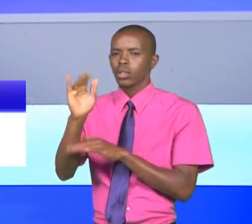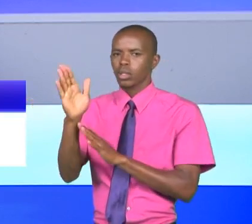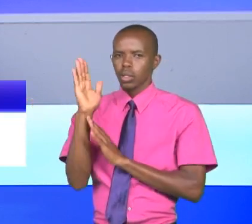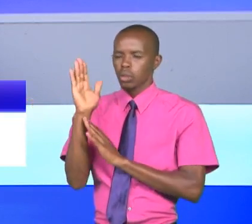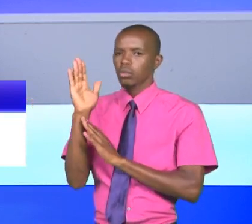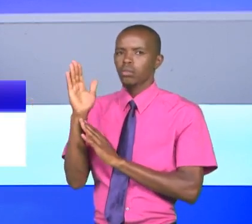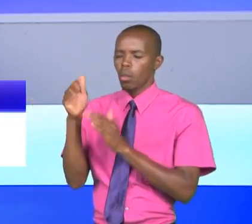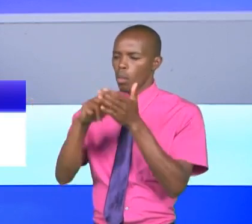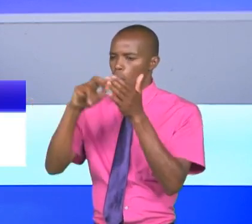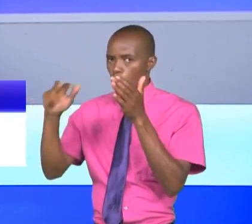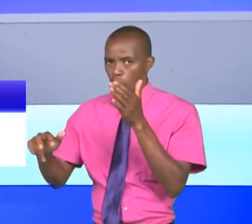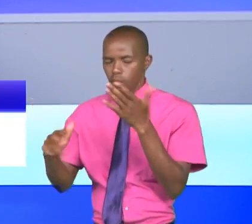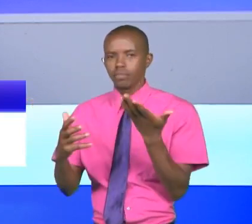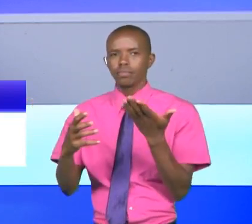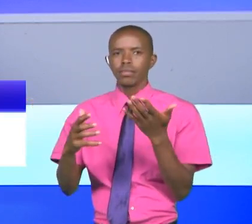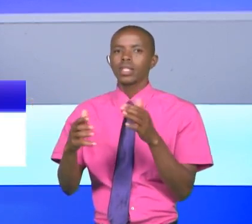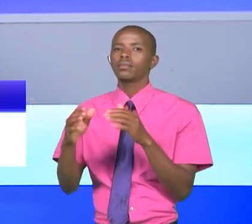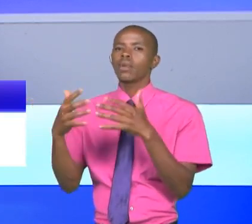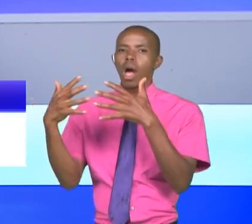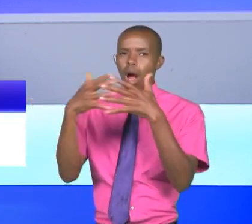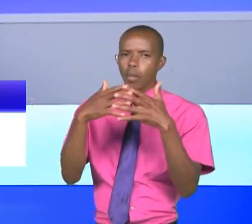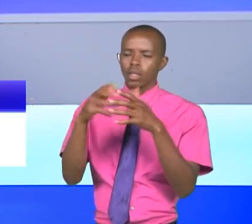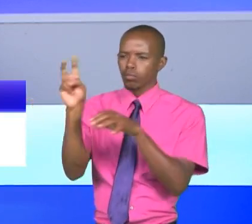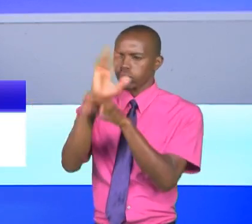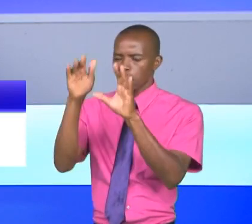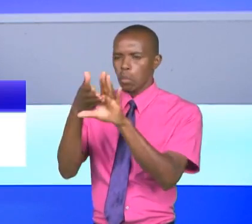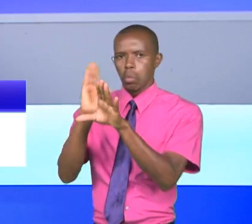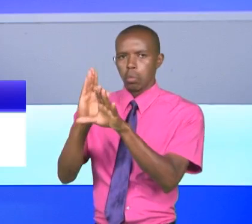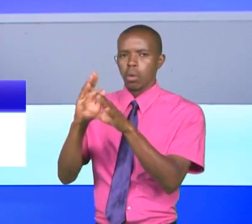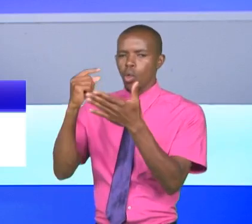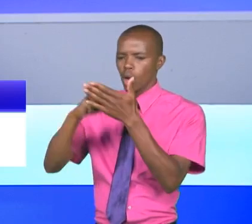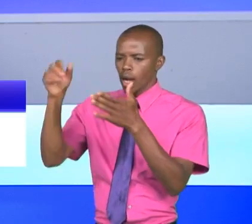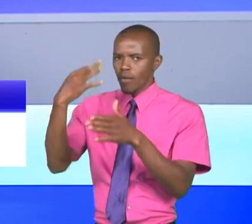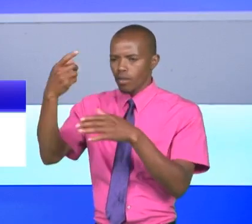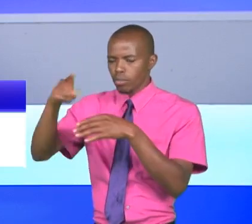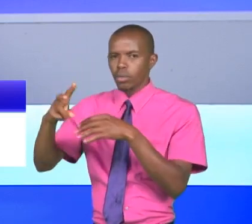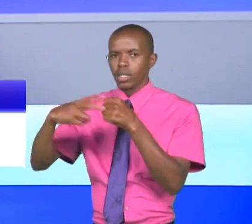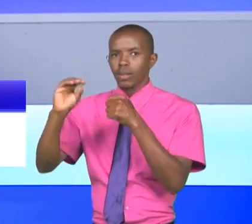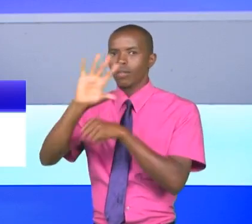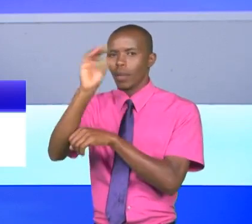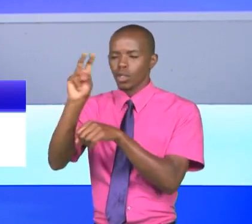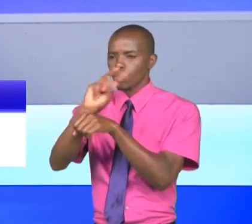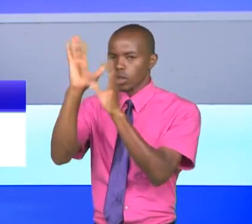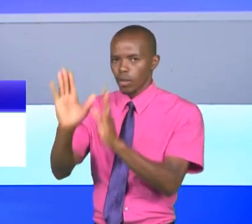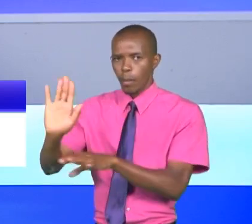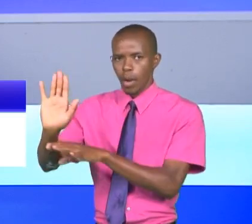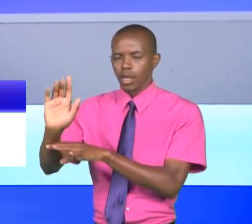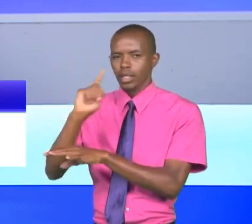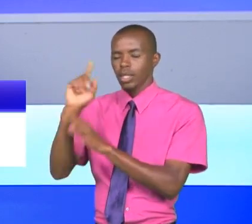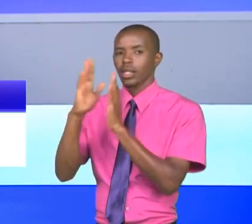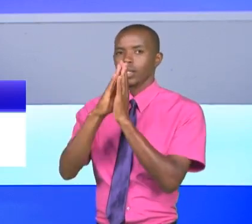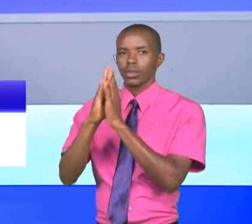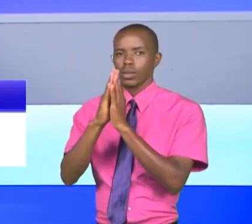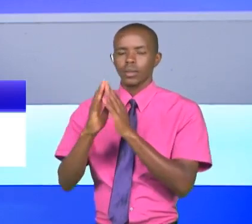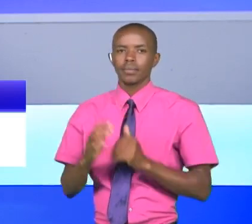The United States has also withdrawn its observers after Uganda failed to accredit 75% of its observers. Harit Chimea files